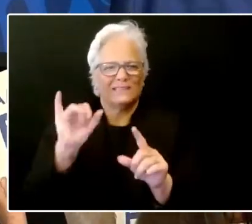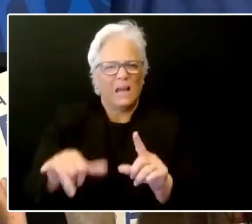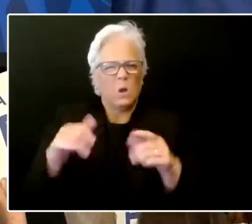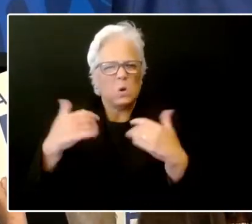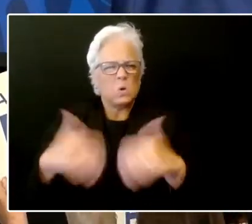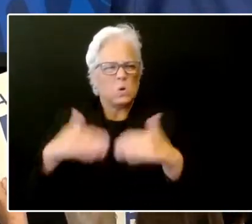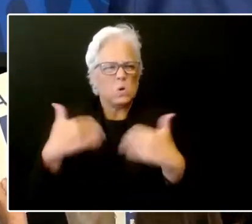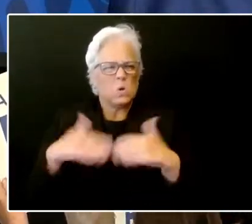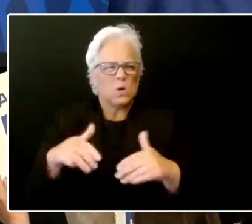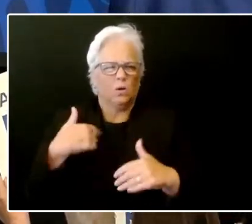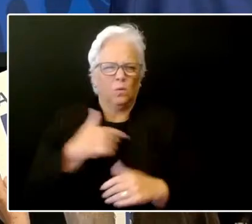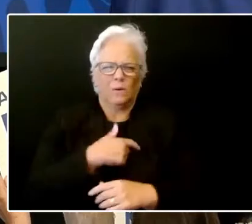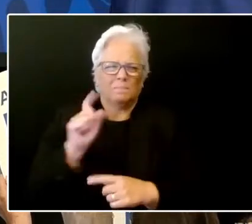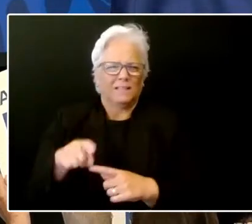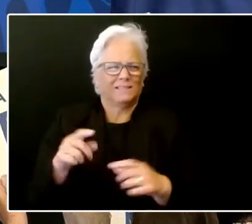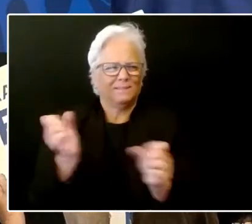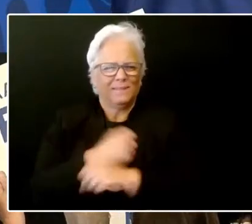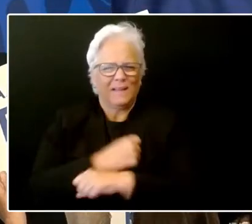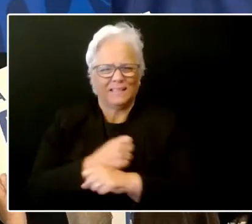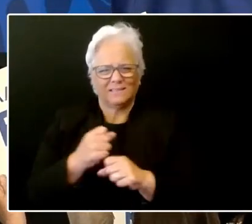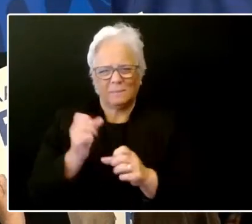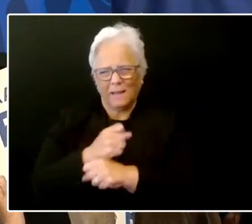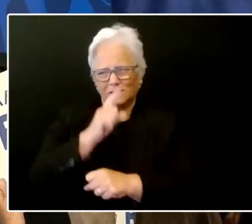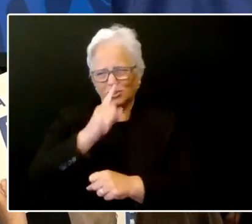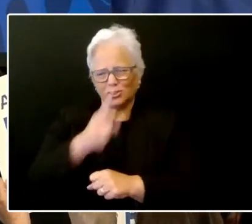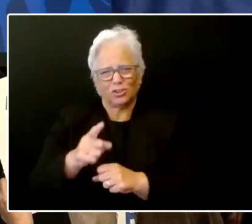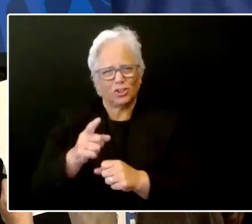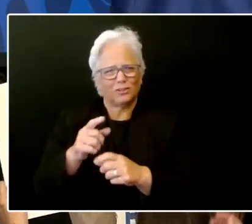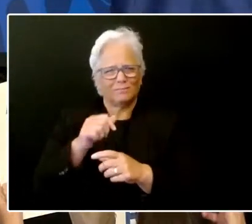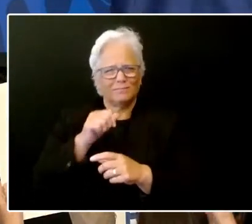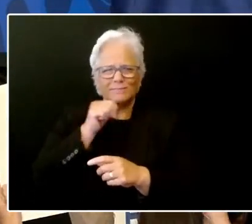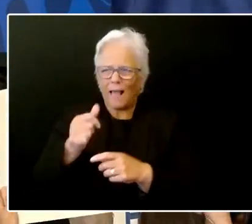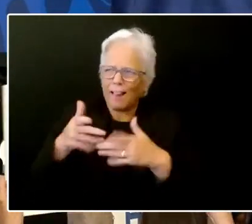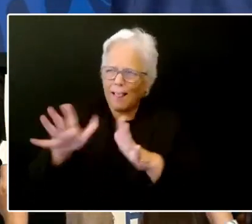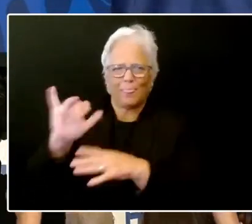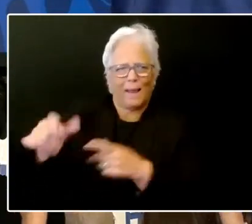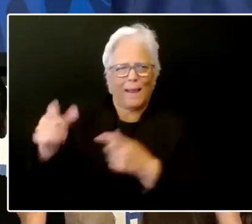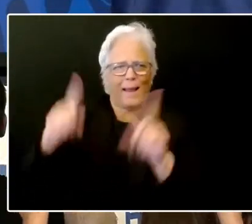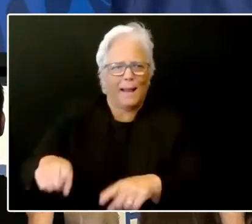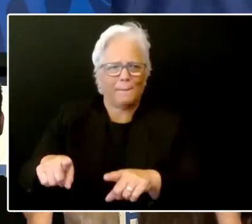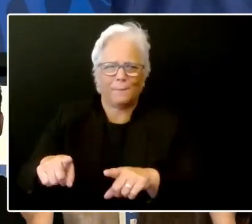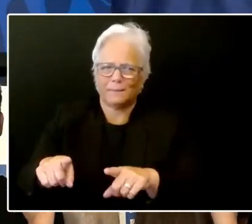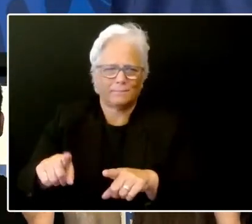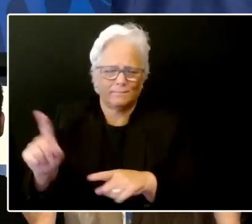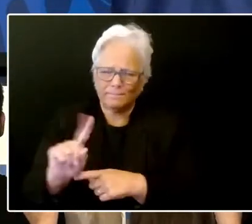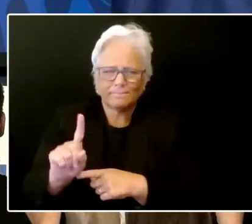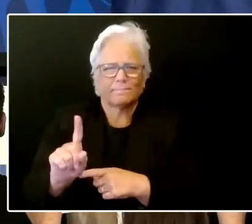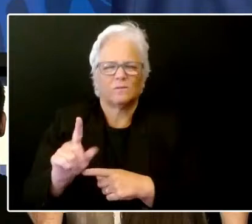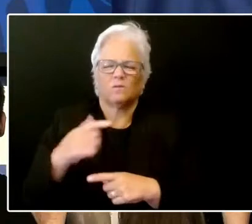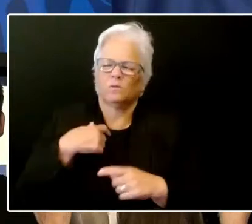No, we are not. We are not going to let that happen because we trust women.